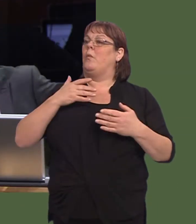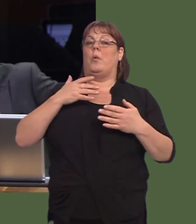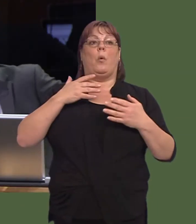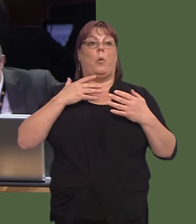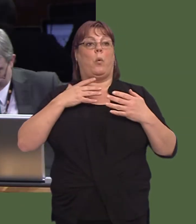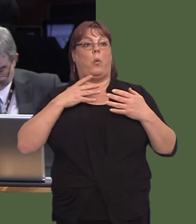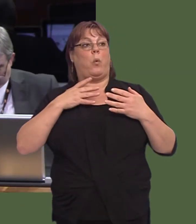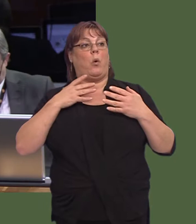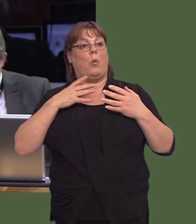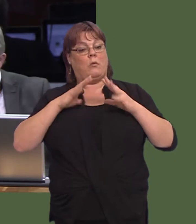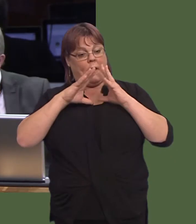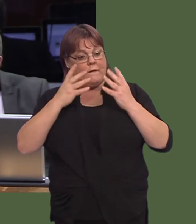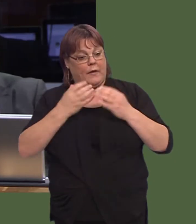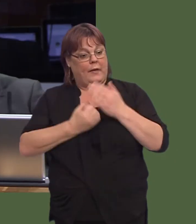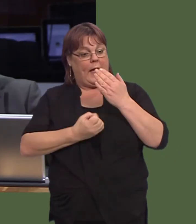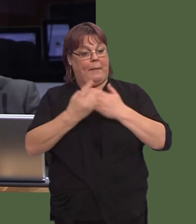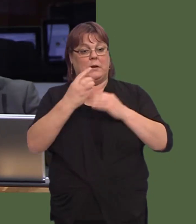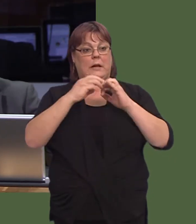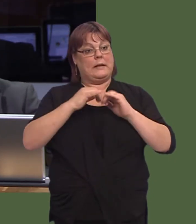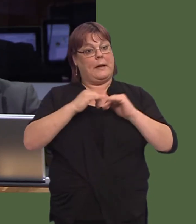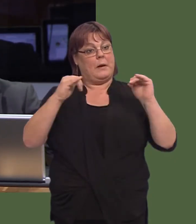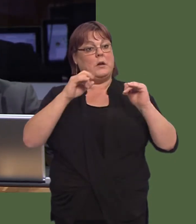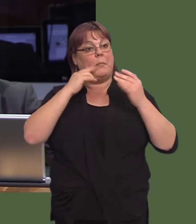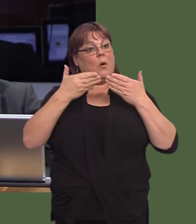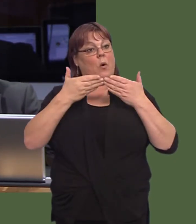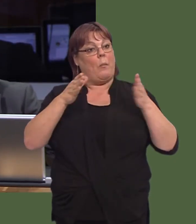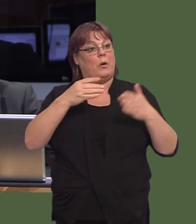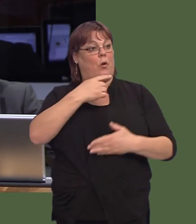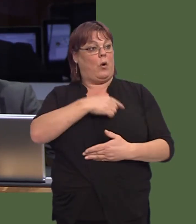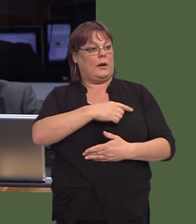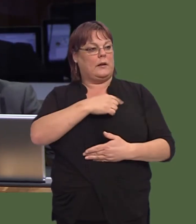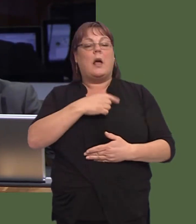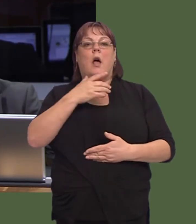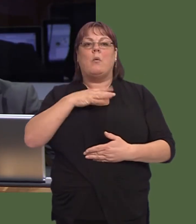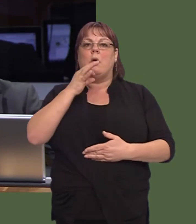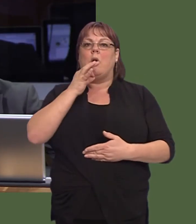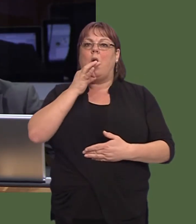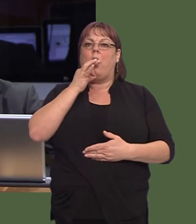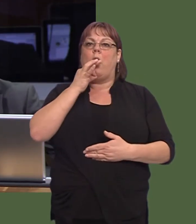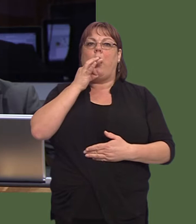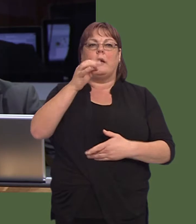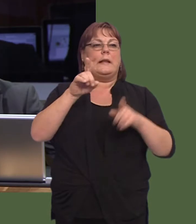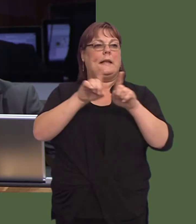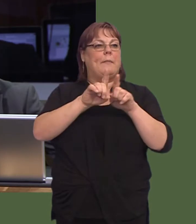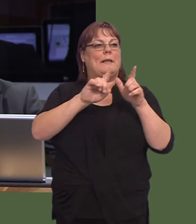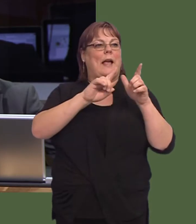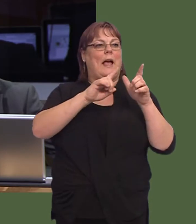solution possible on some of the issues that are most important to the Assembly today, I return to the question asked by Andrew R.T. Davies, because when